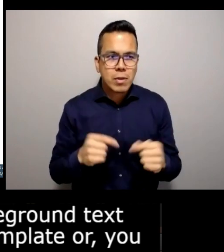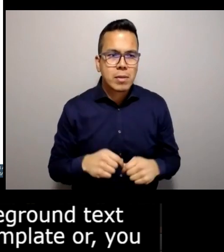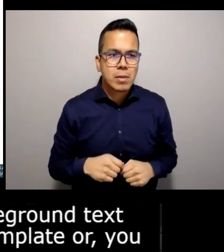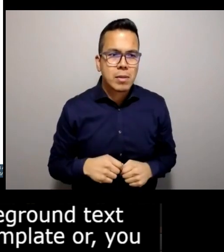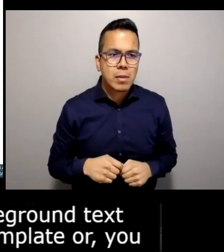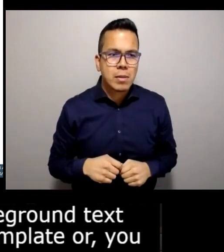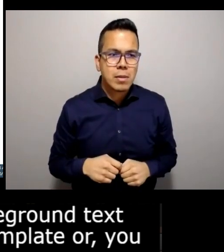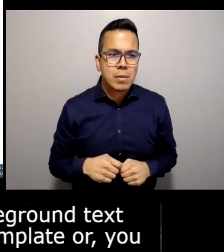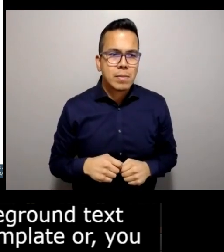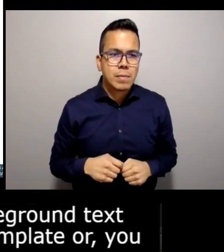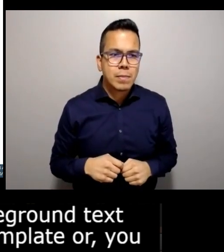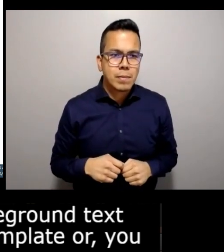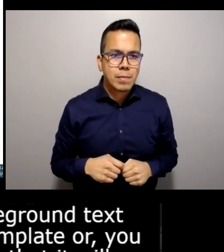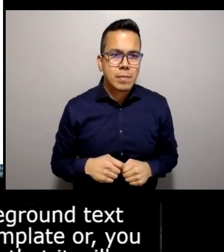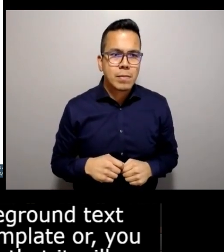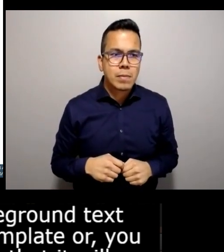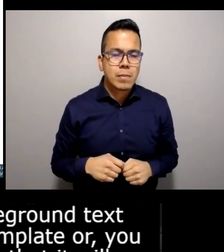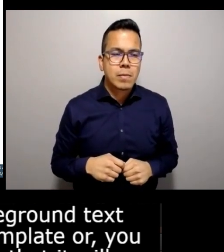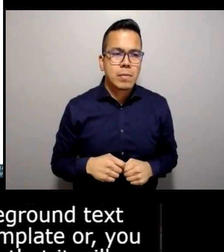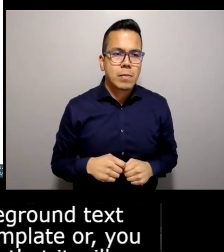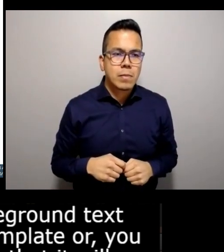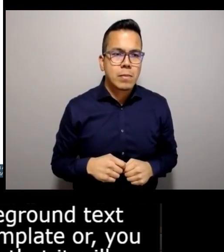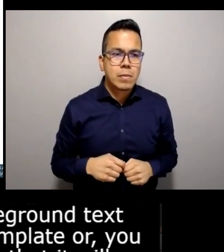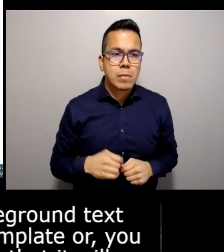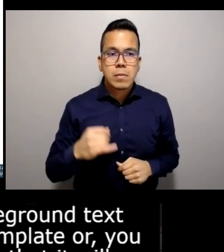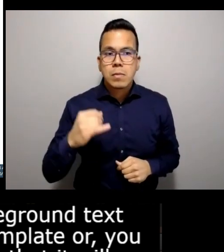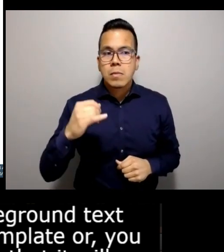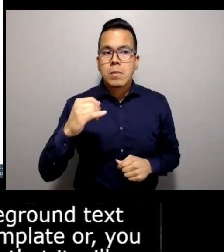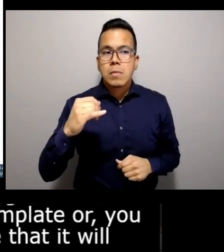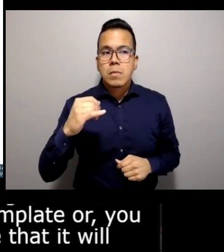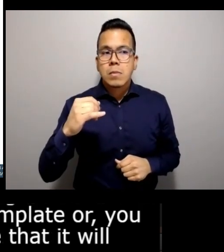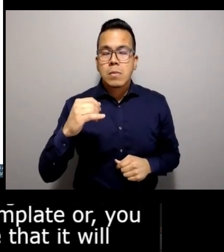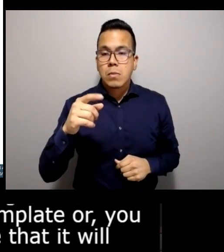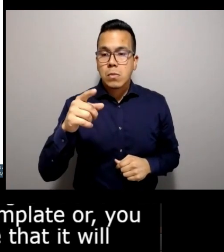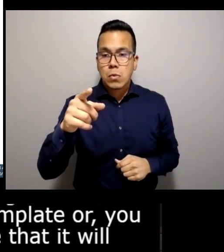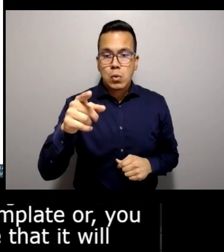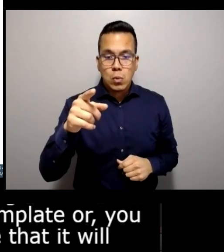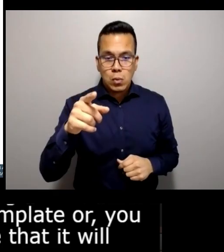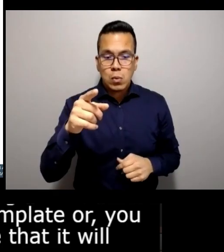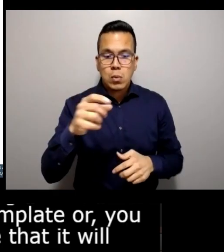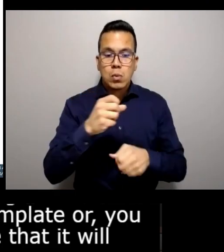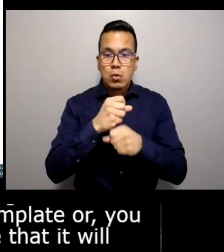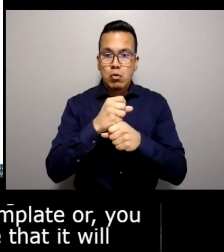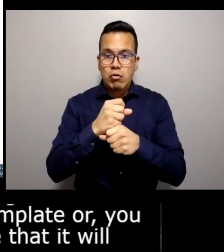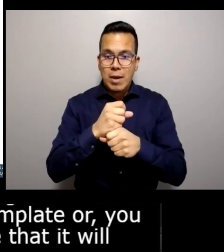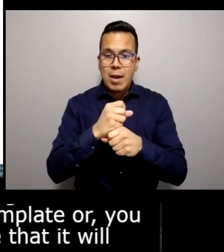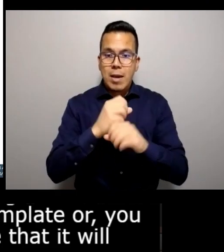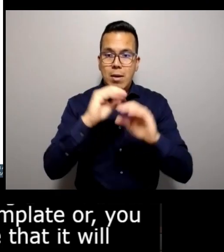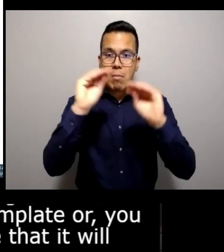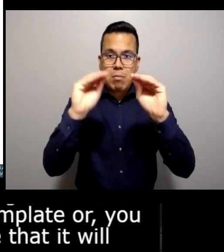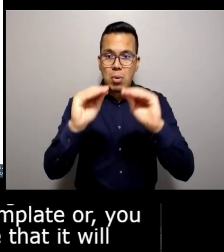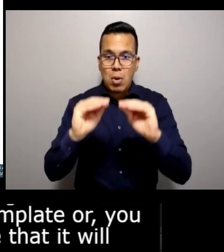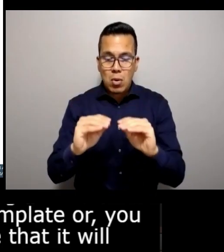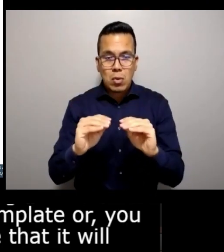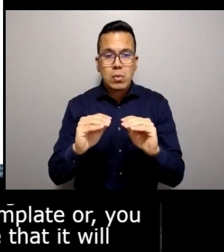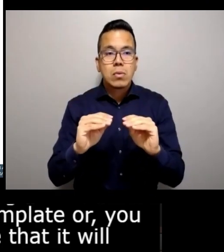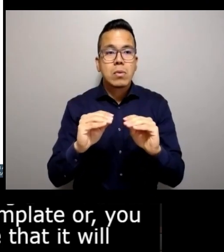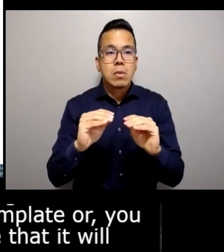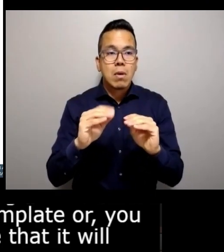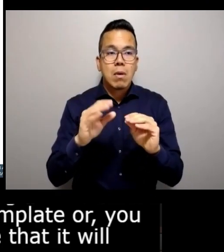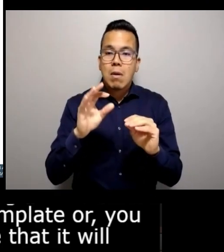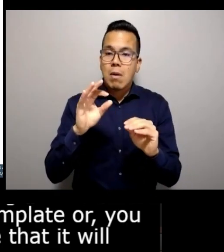it will create accessible text. As a matter of fact, probably the opposite.